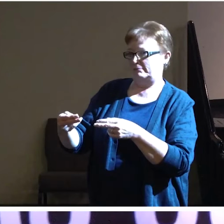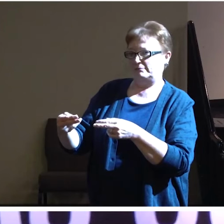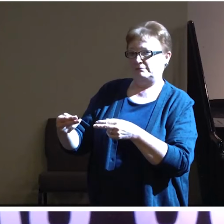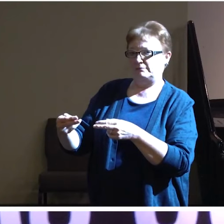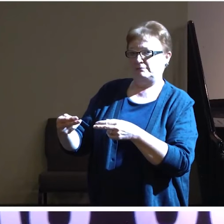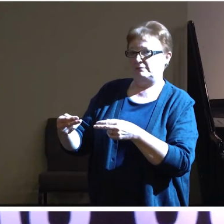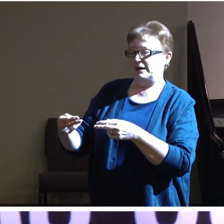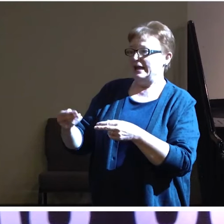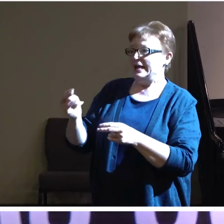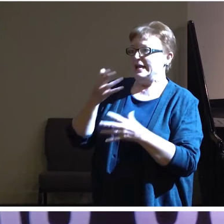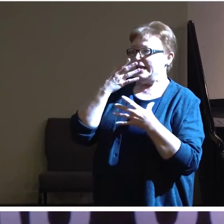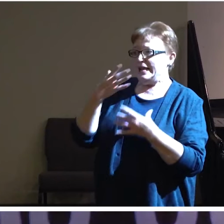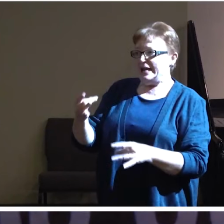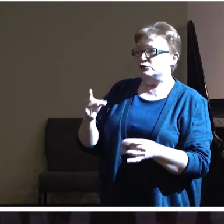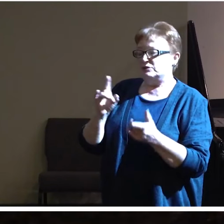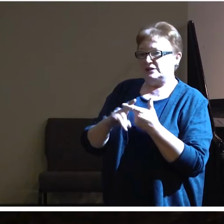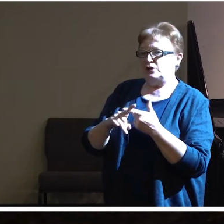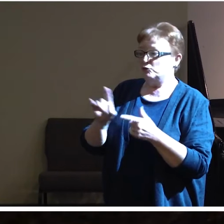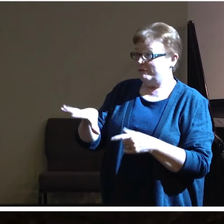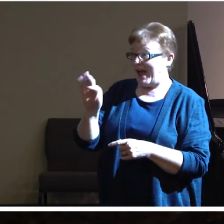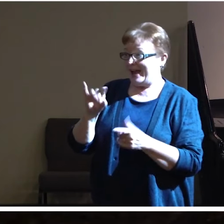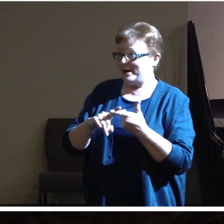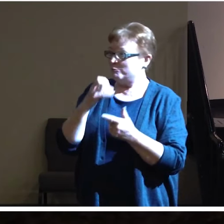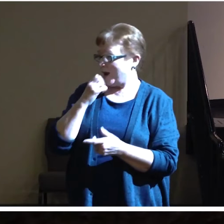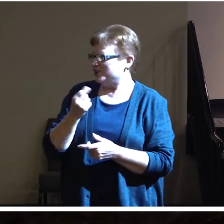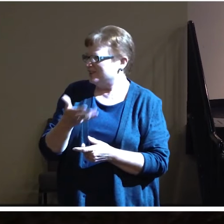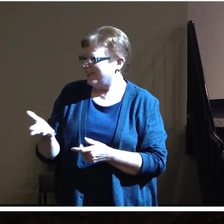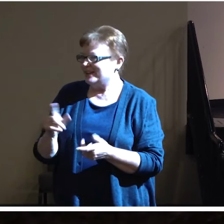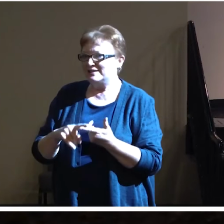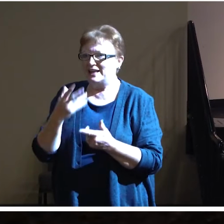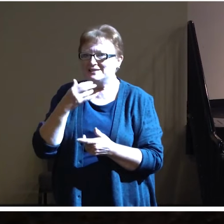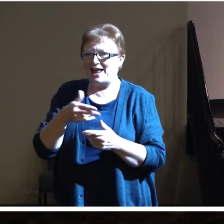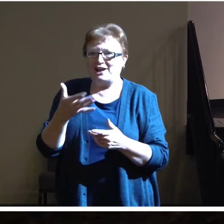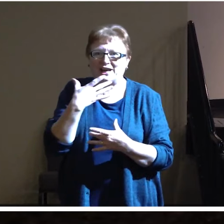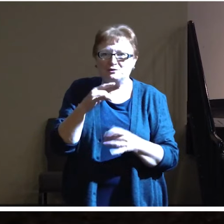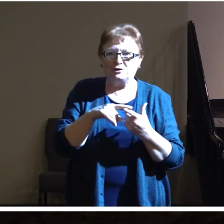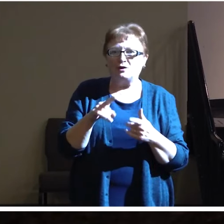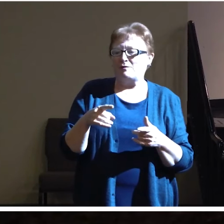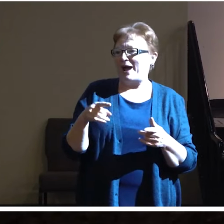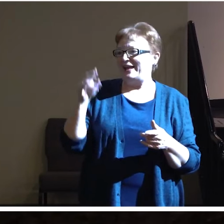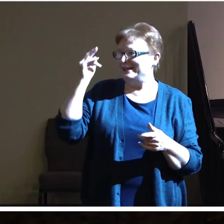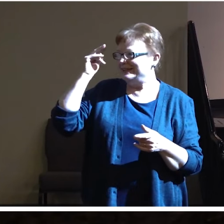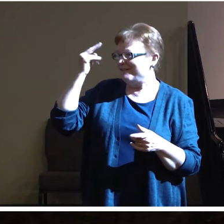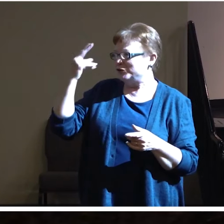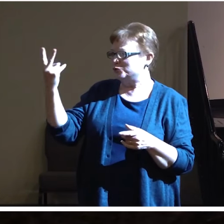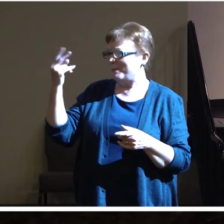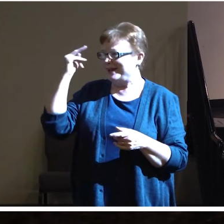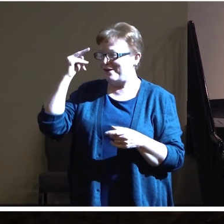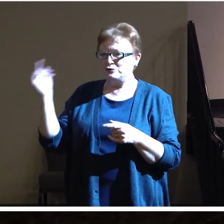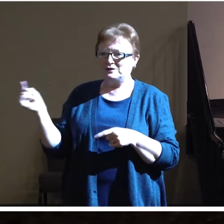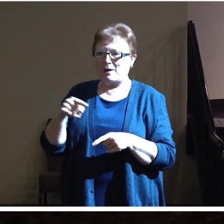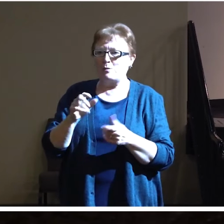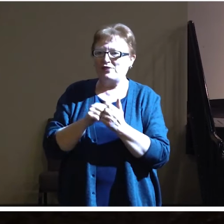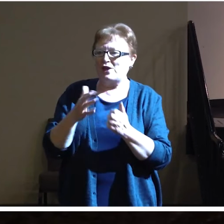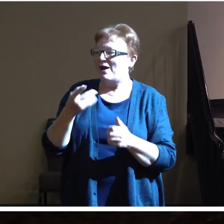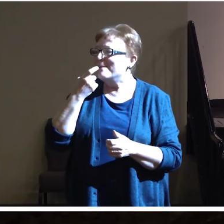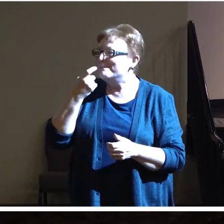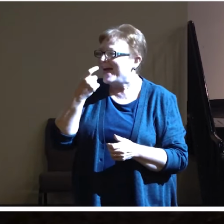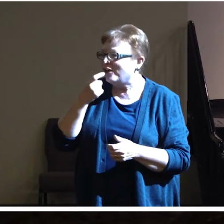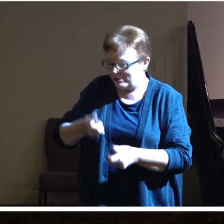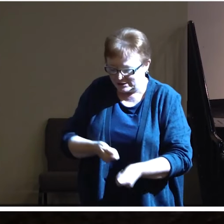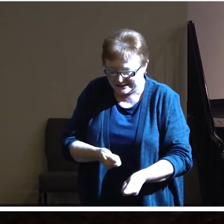It's interesting to find precious things, things that are of interest to you. A couple of my nephews came over yesterday with their metal detectors. And they